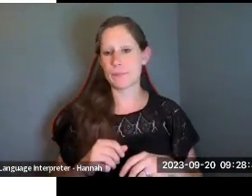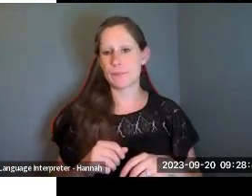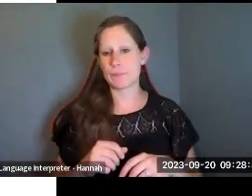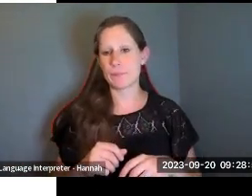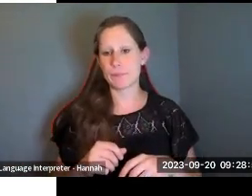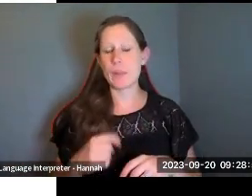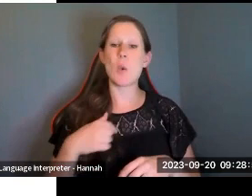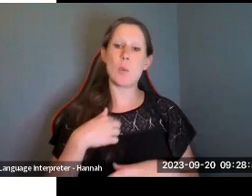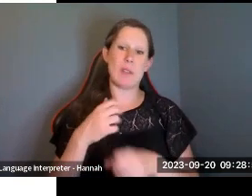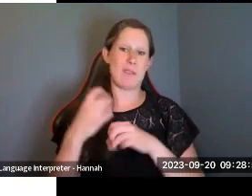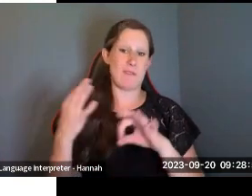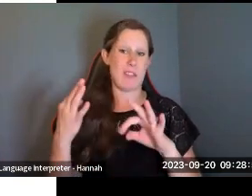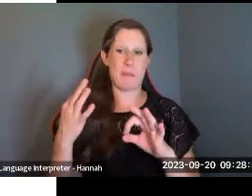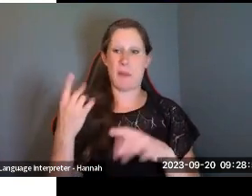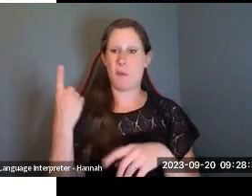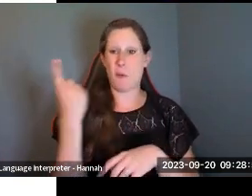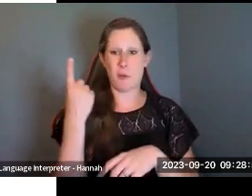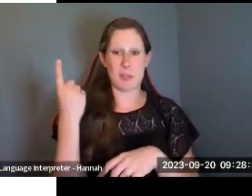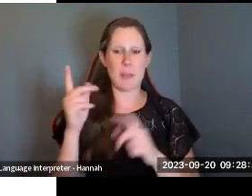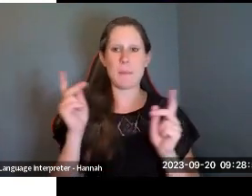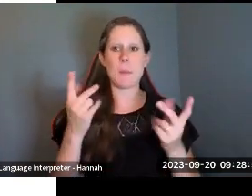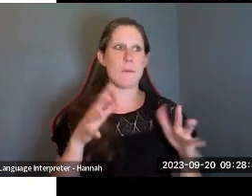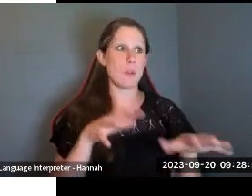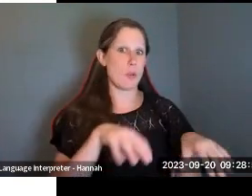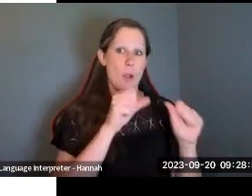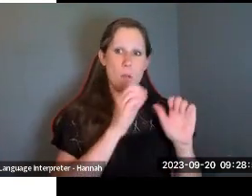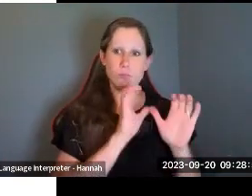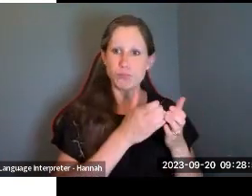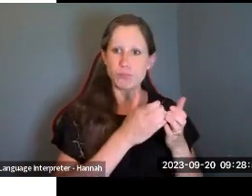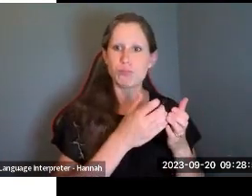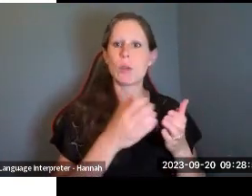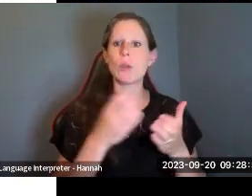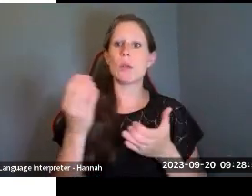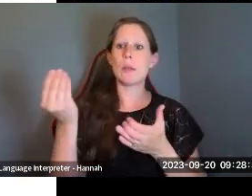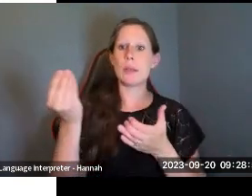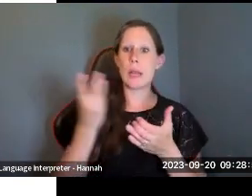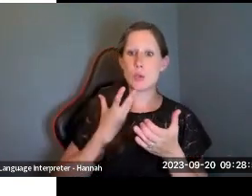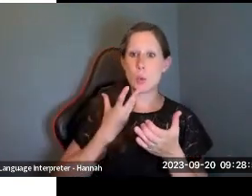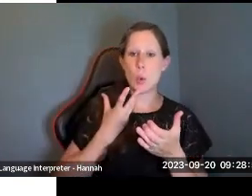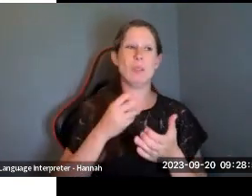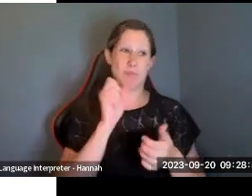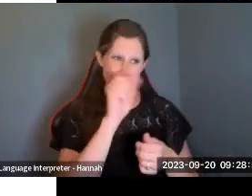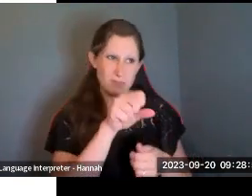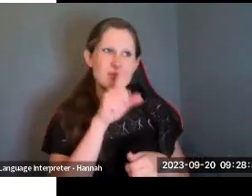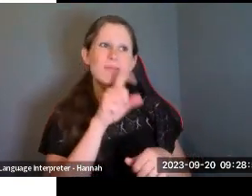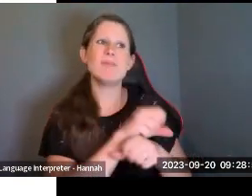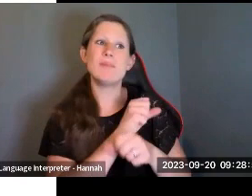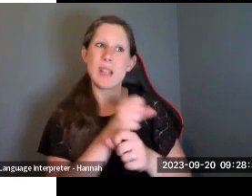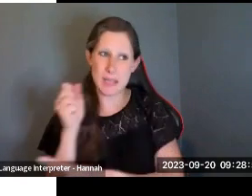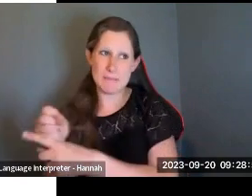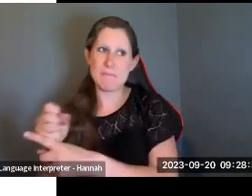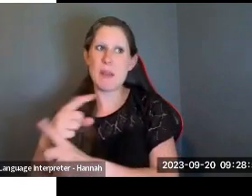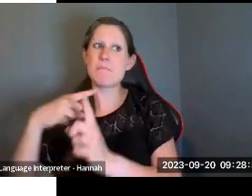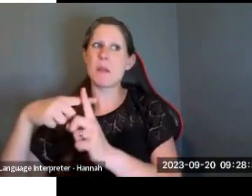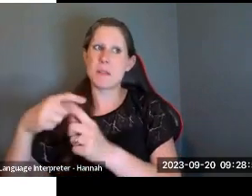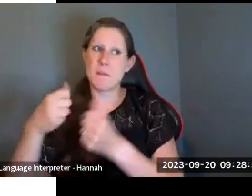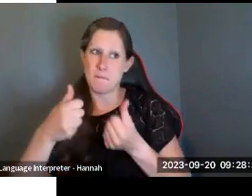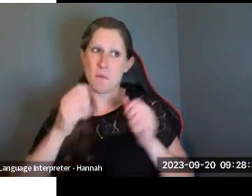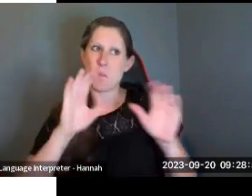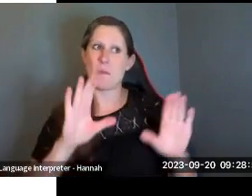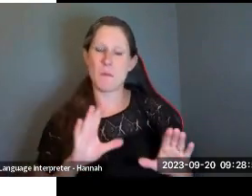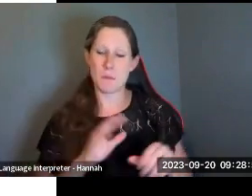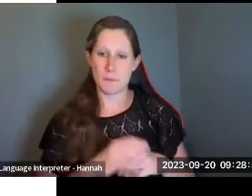course and indicate, yes, it does make a difference. I have a link up on